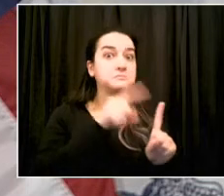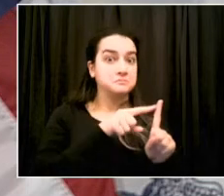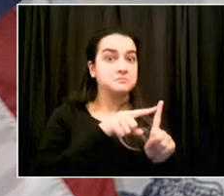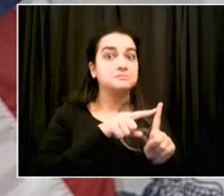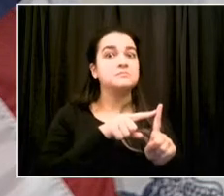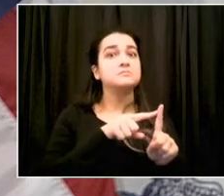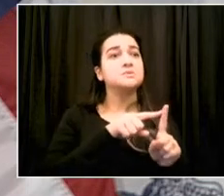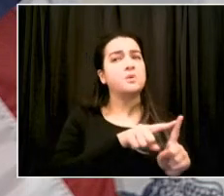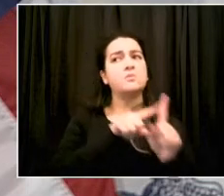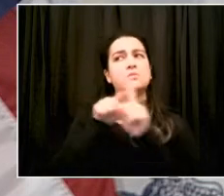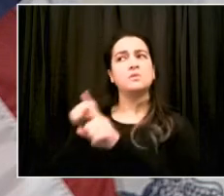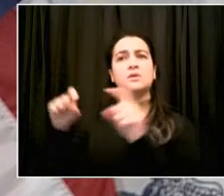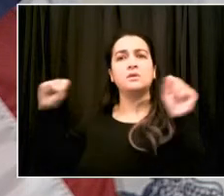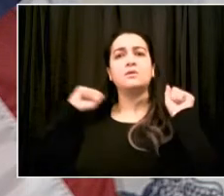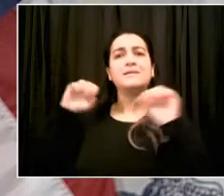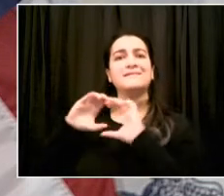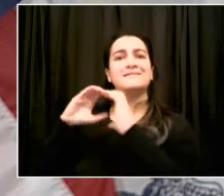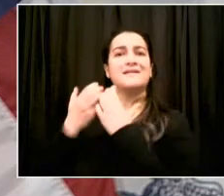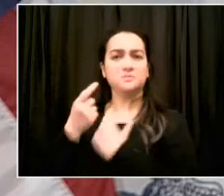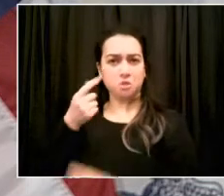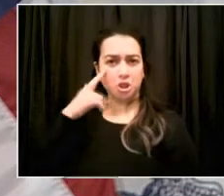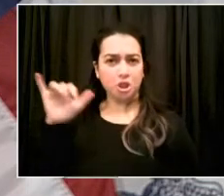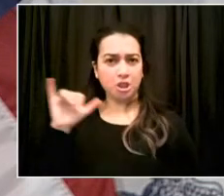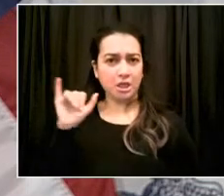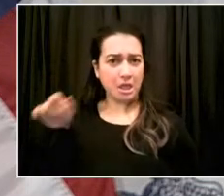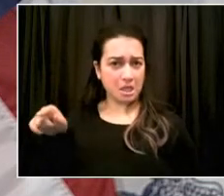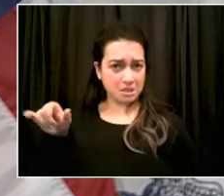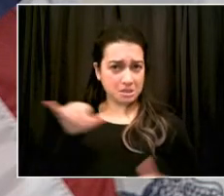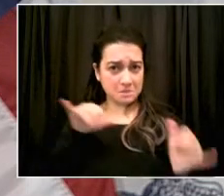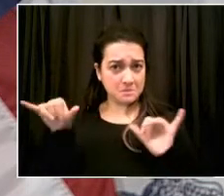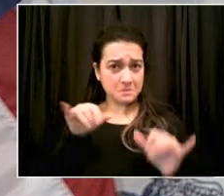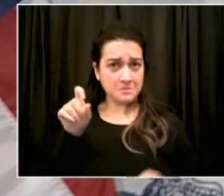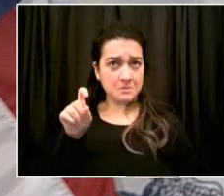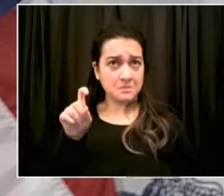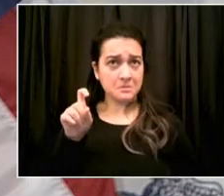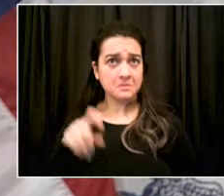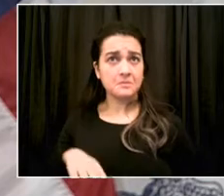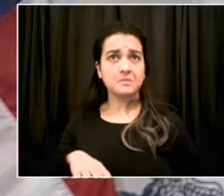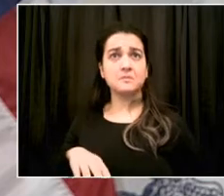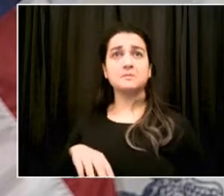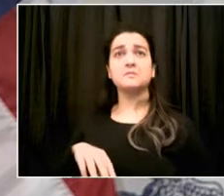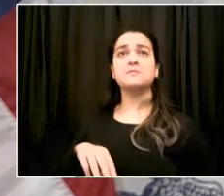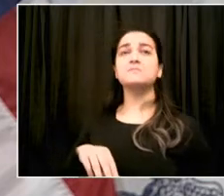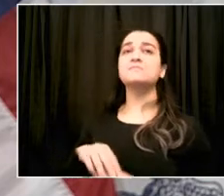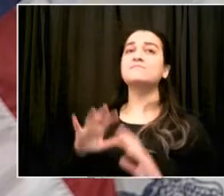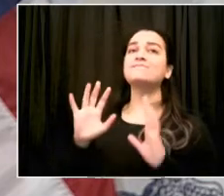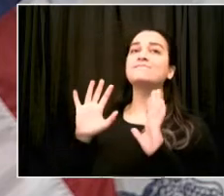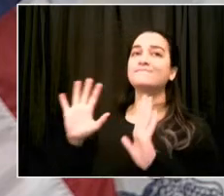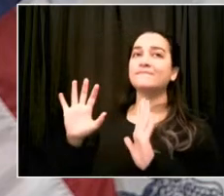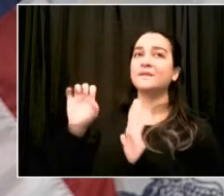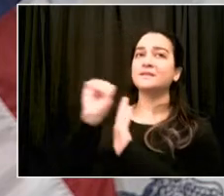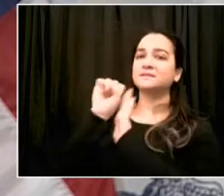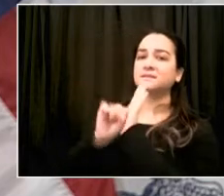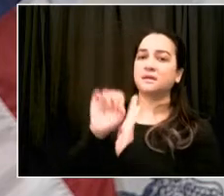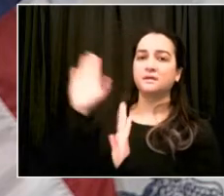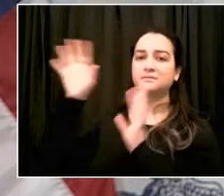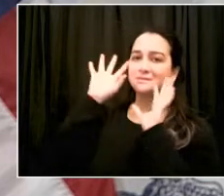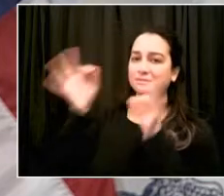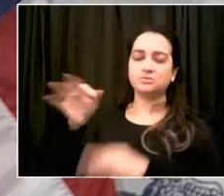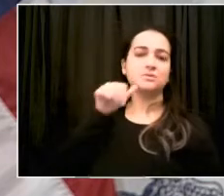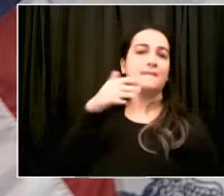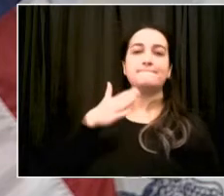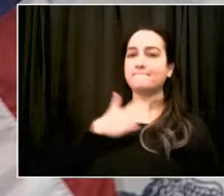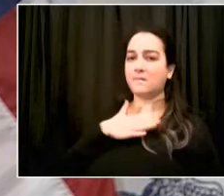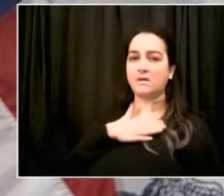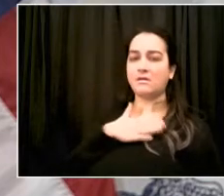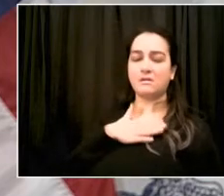Makes. We want everything decided by the data and the science. As the doctors have said, there's a particular